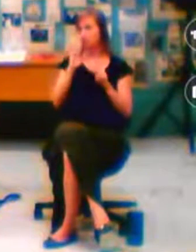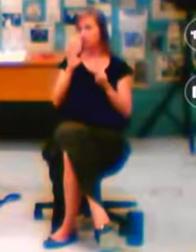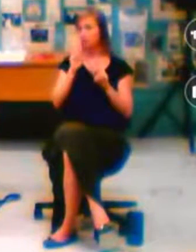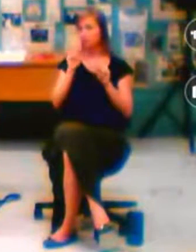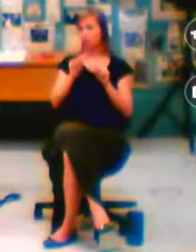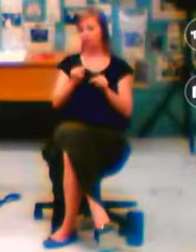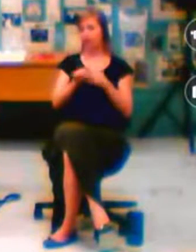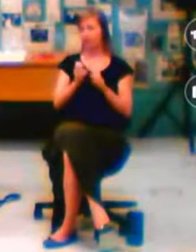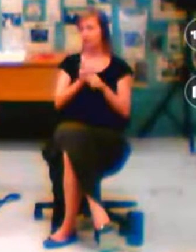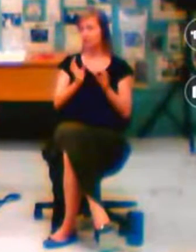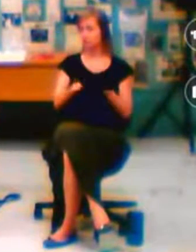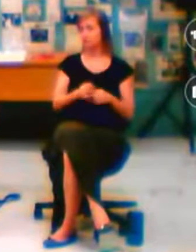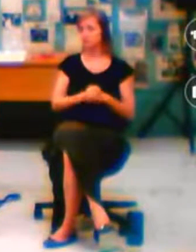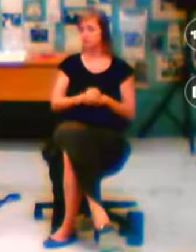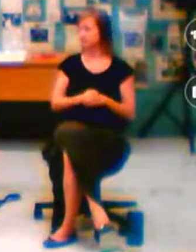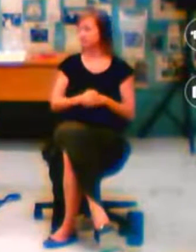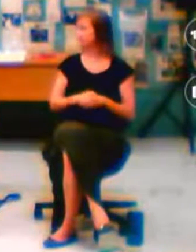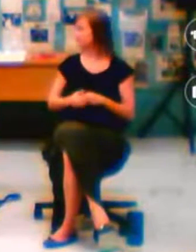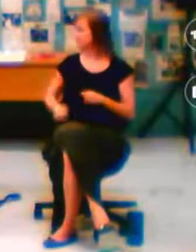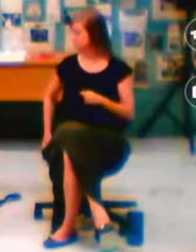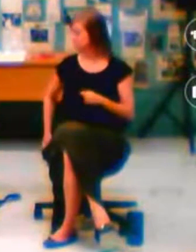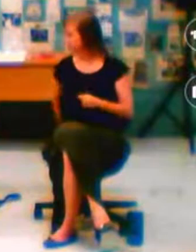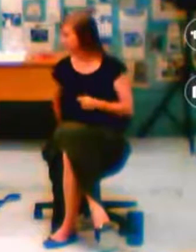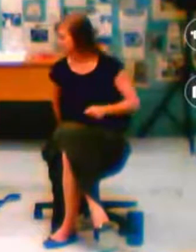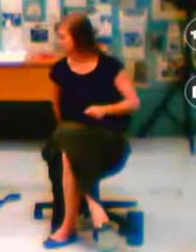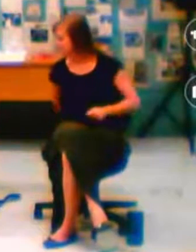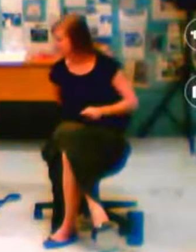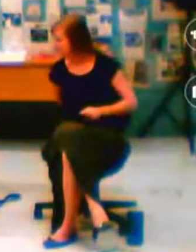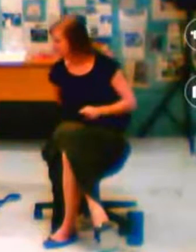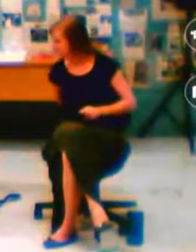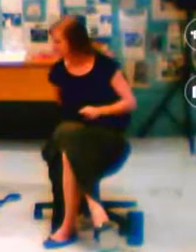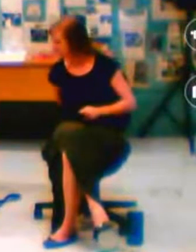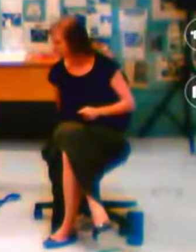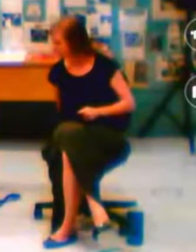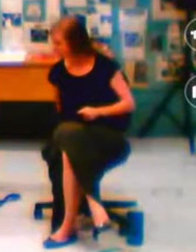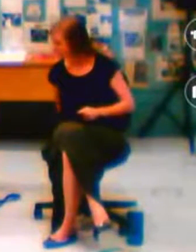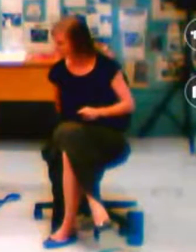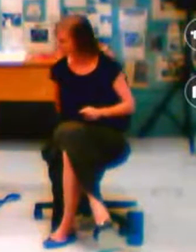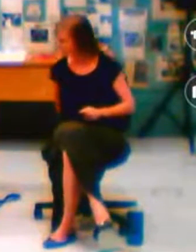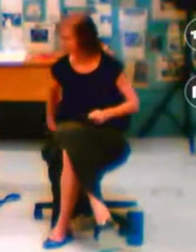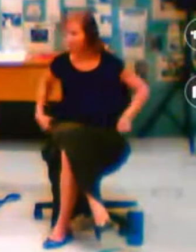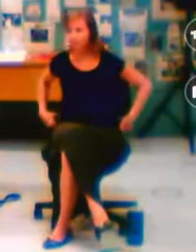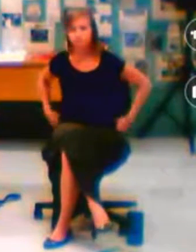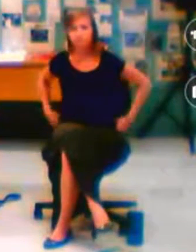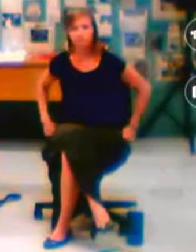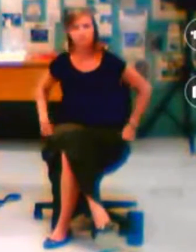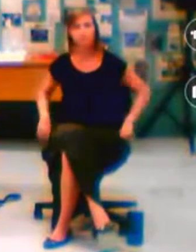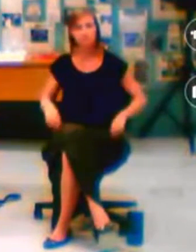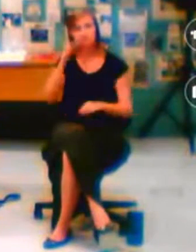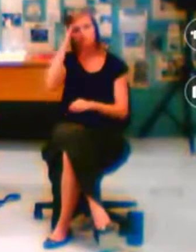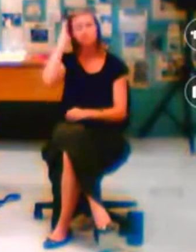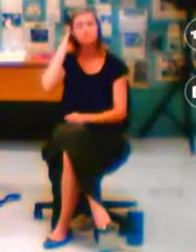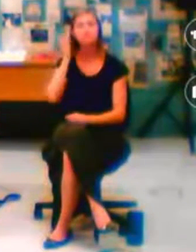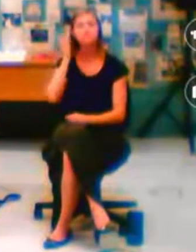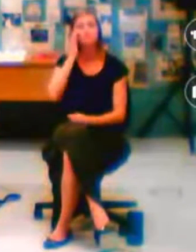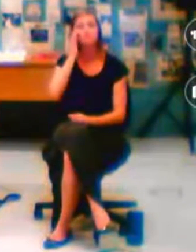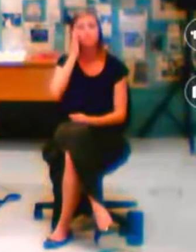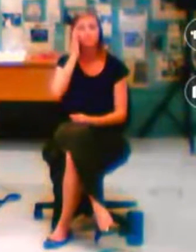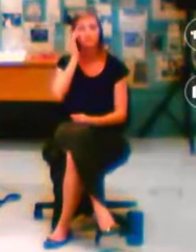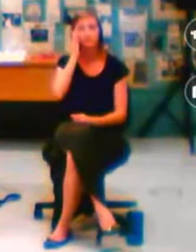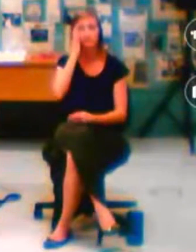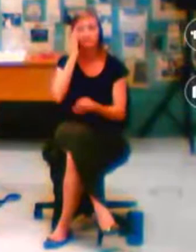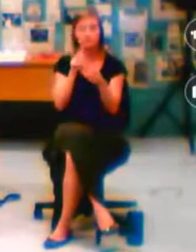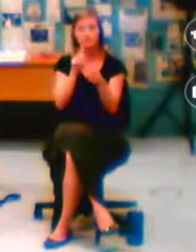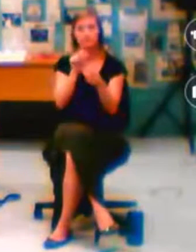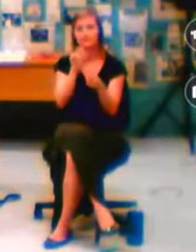choice to be in or out with VA premiums. As a person who rents, also have the choice to where I live. Yes, you do. I think a lot of people will look at that